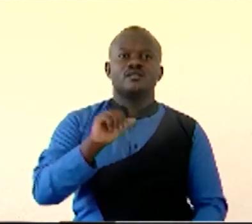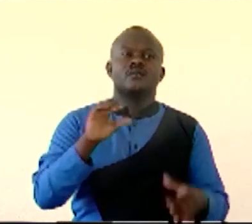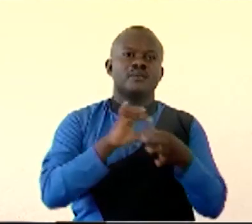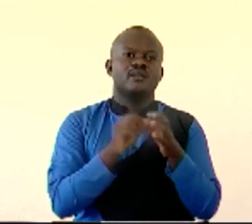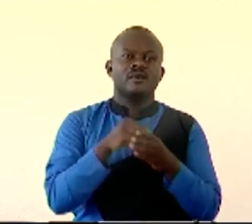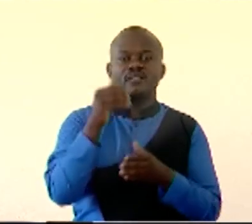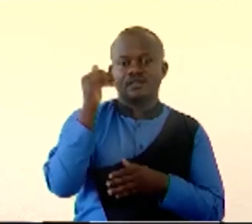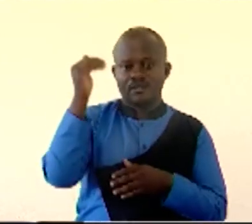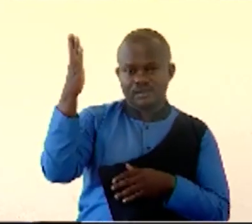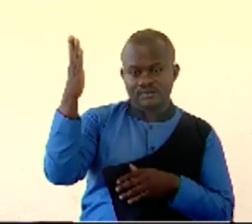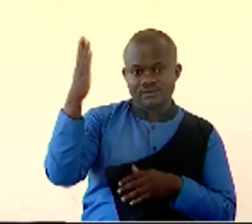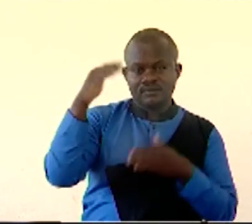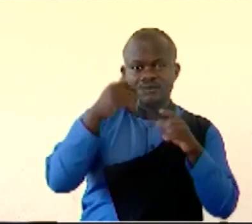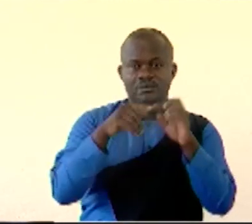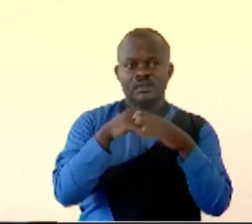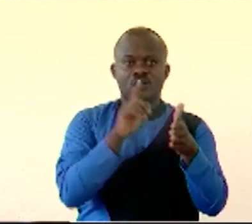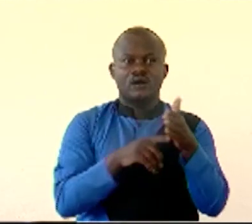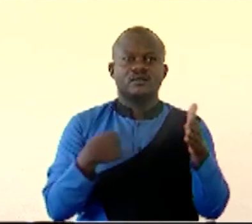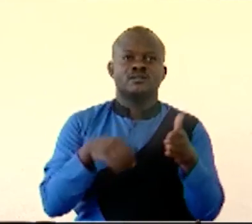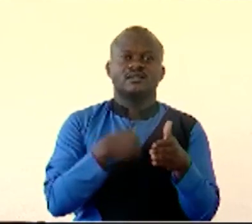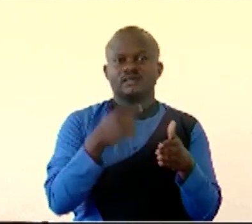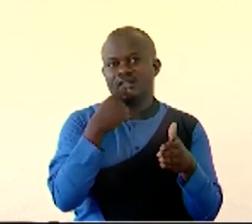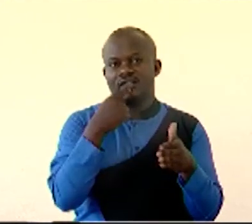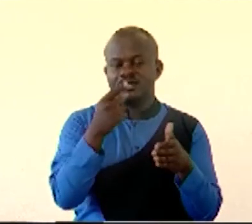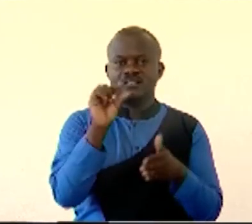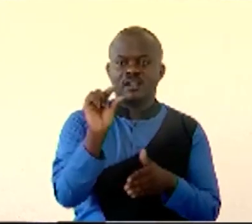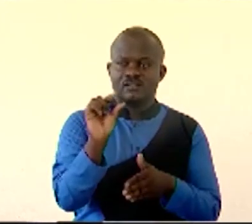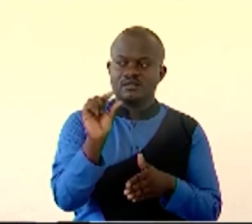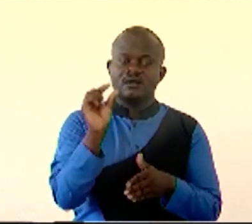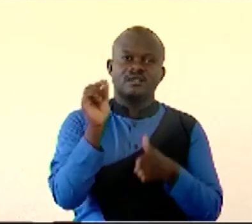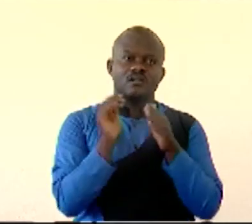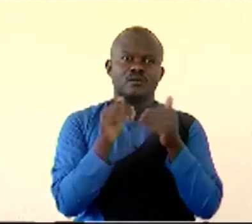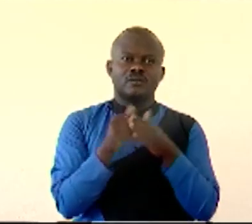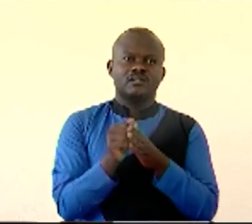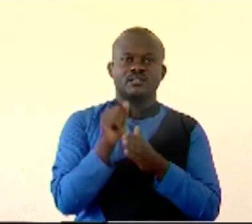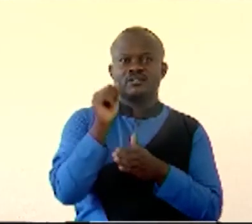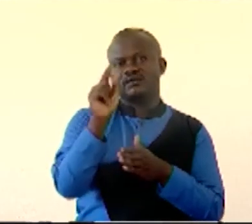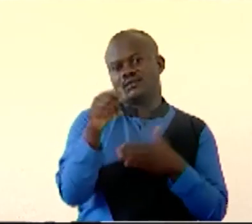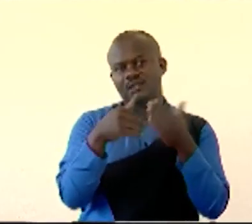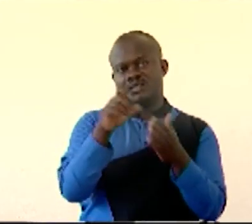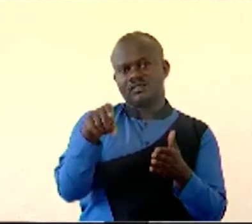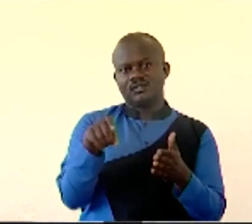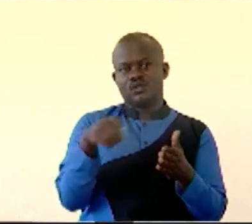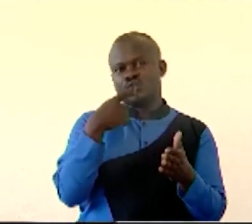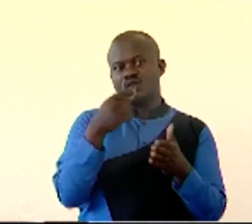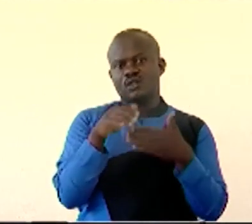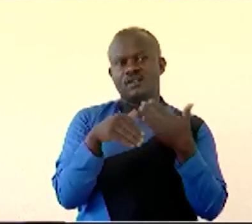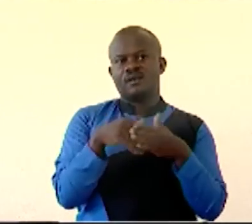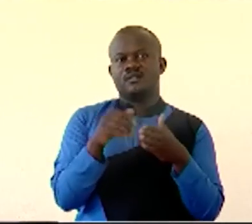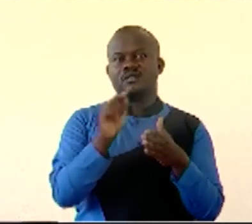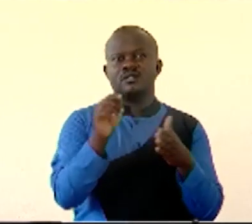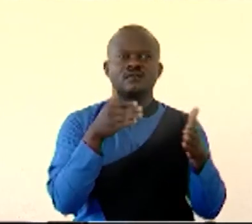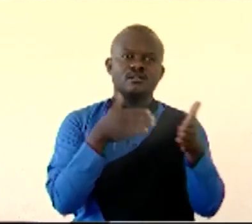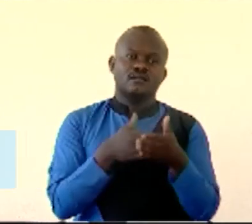this. But what we have is less than what is needed. So this is the